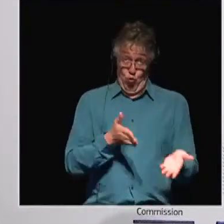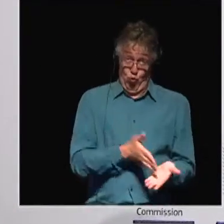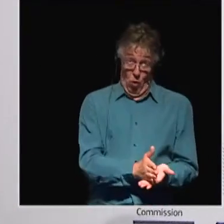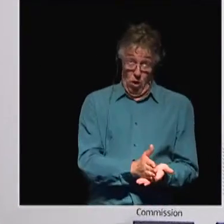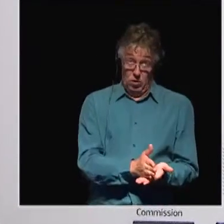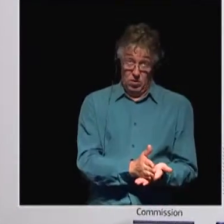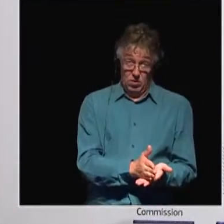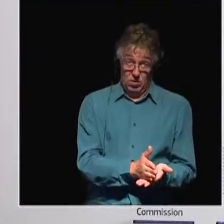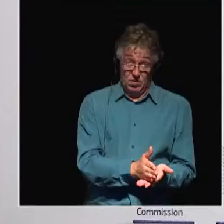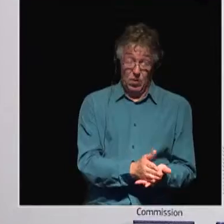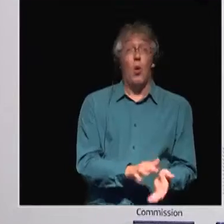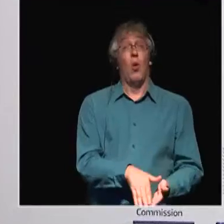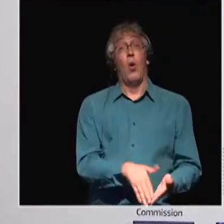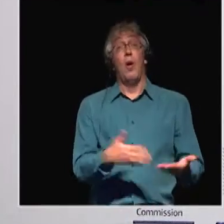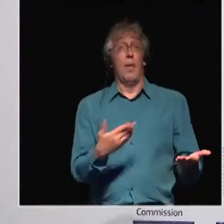it's a market issue,